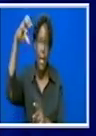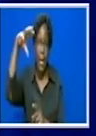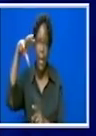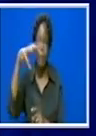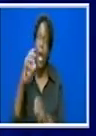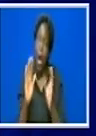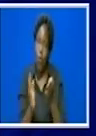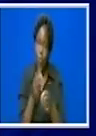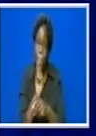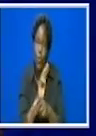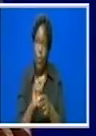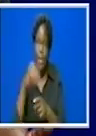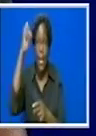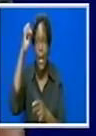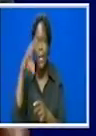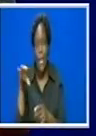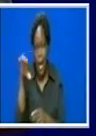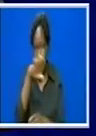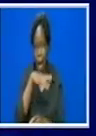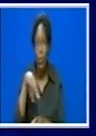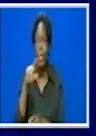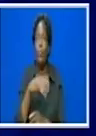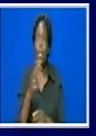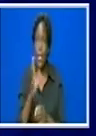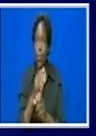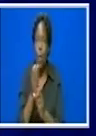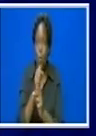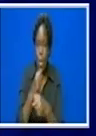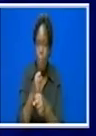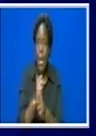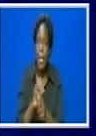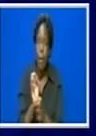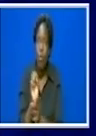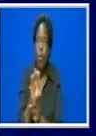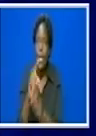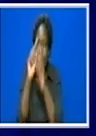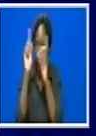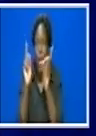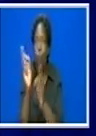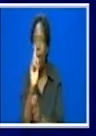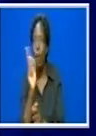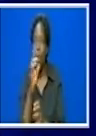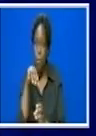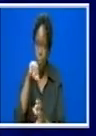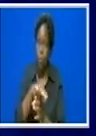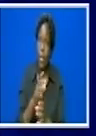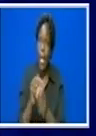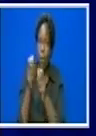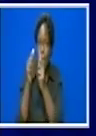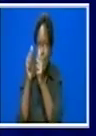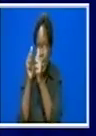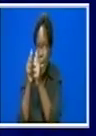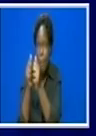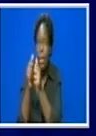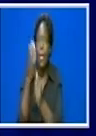light around us? And that's why we came to make a projector screen where we can put our still images. Mm-hmm. And there